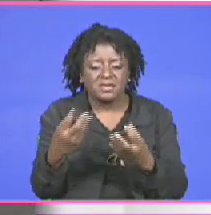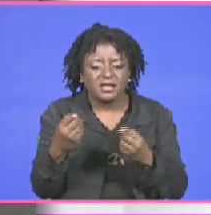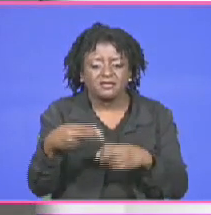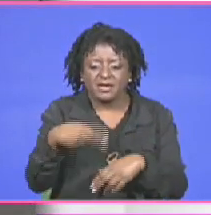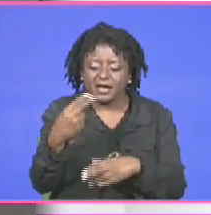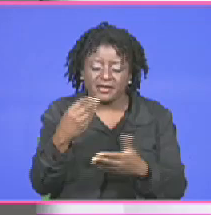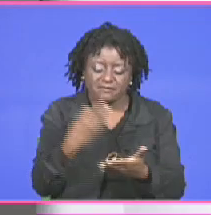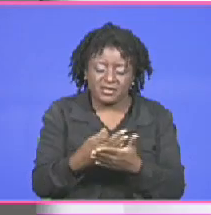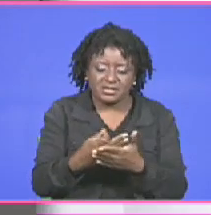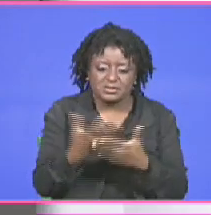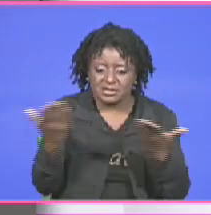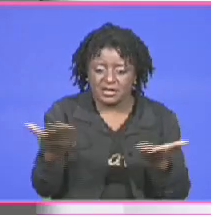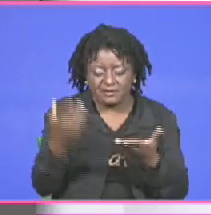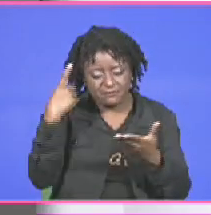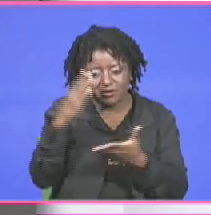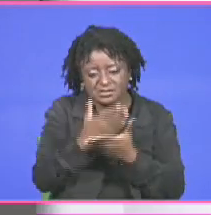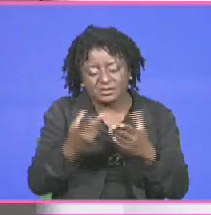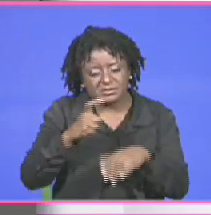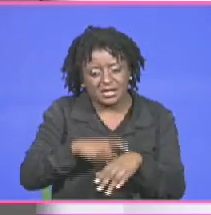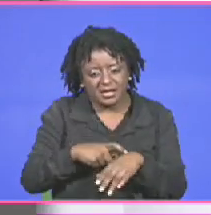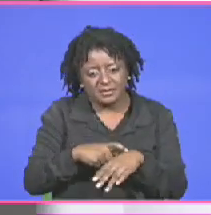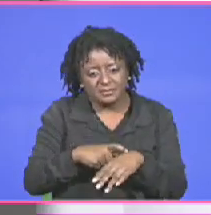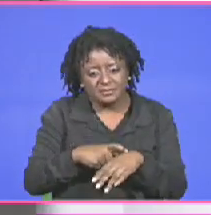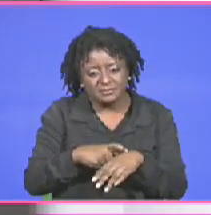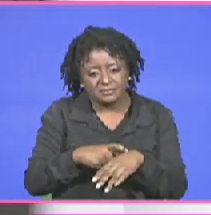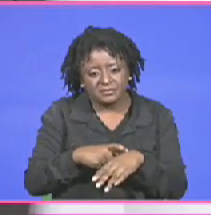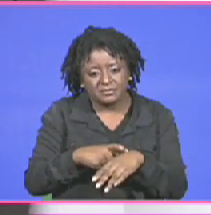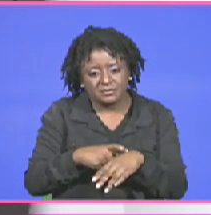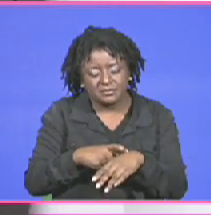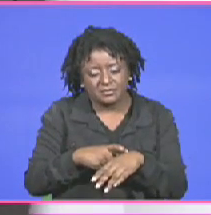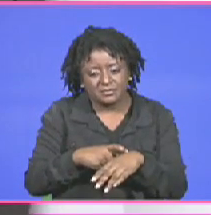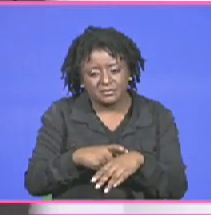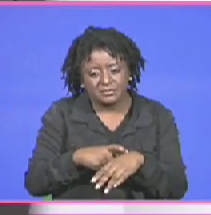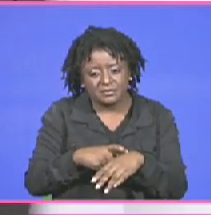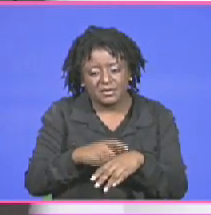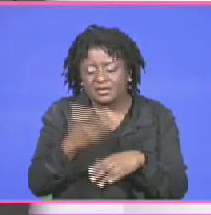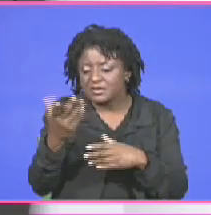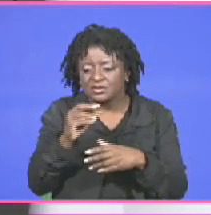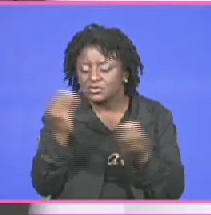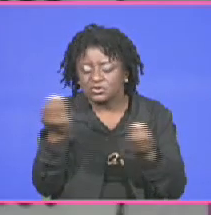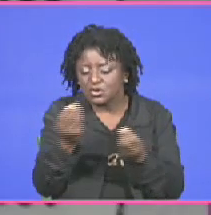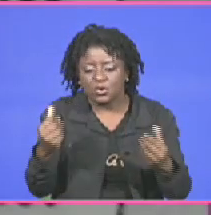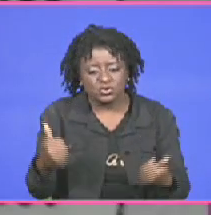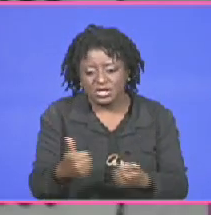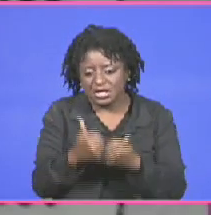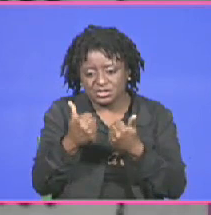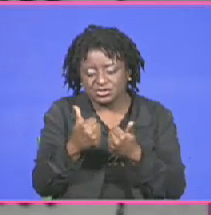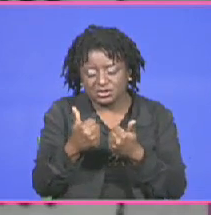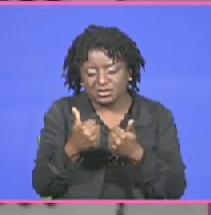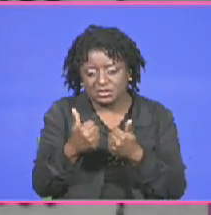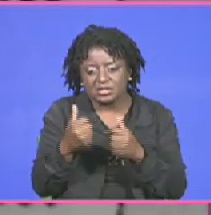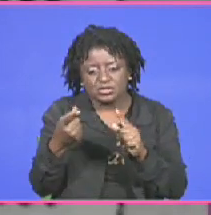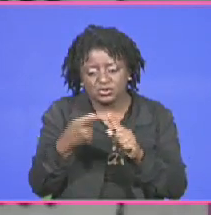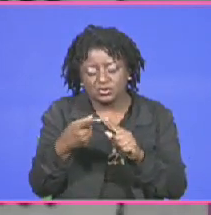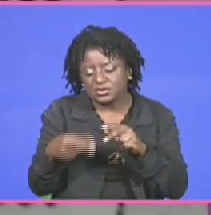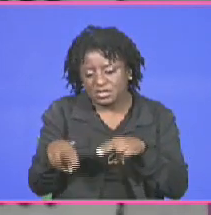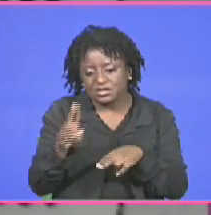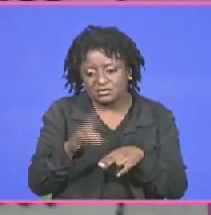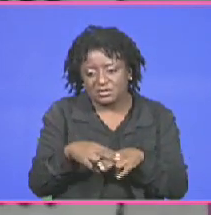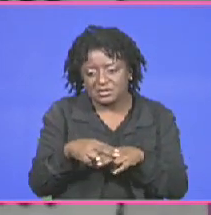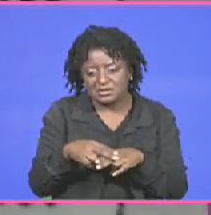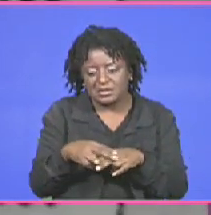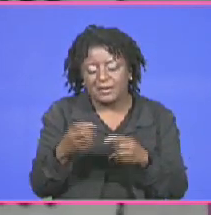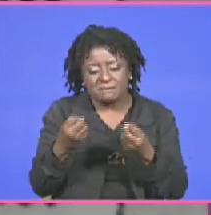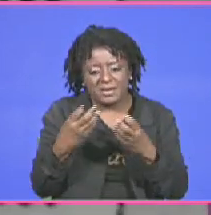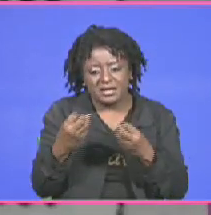time. Introduced at a lower amount, they went unchallenged despite hushed undertones of disapproval. For example, in many banks, they introduced a check